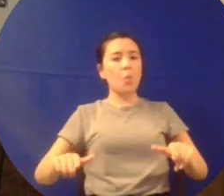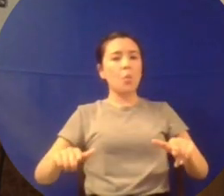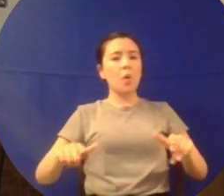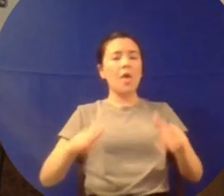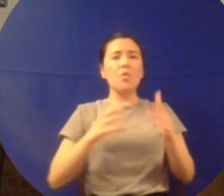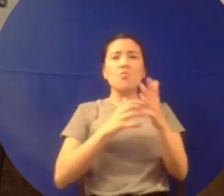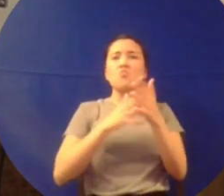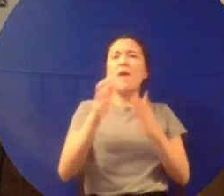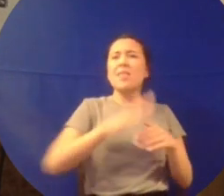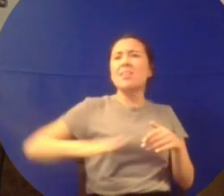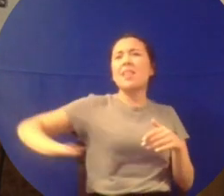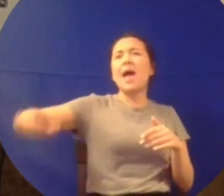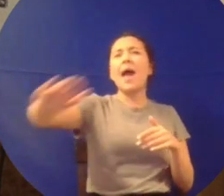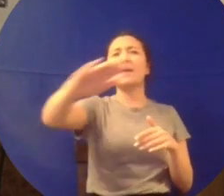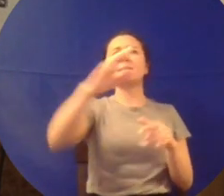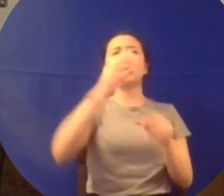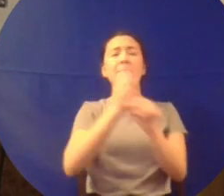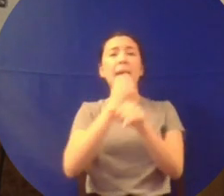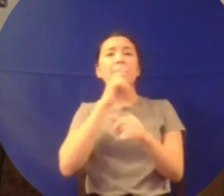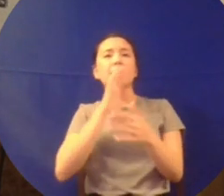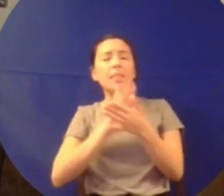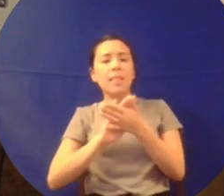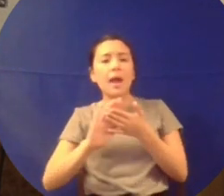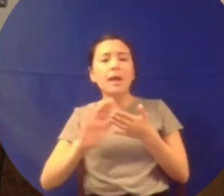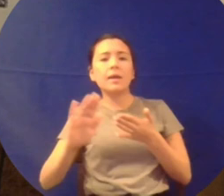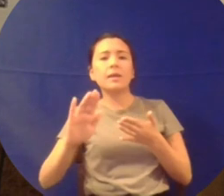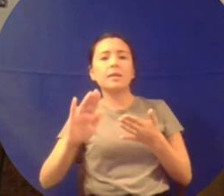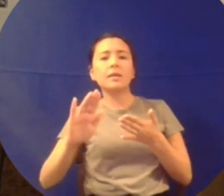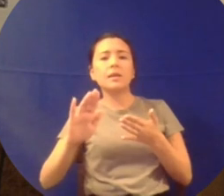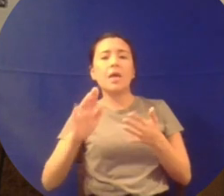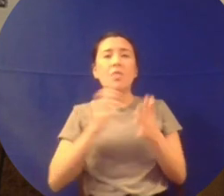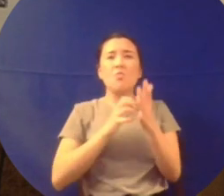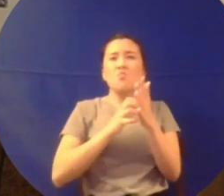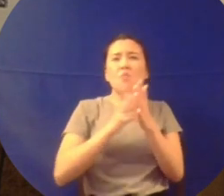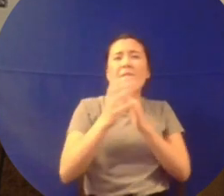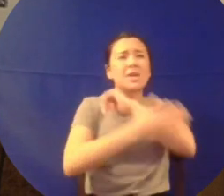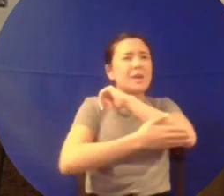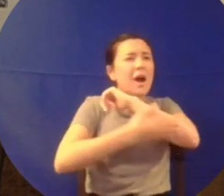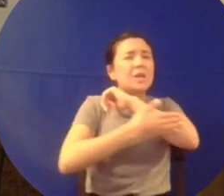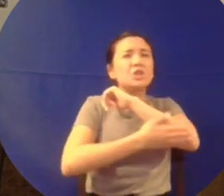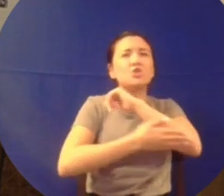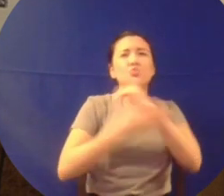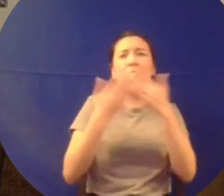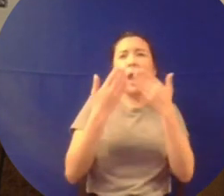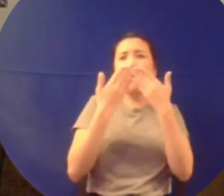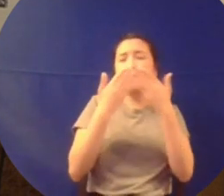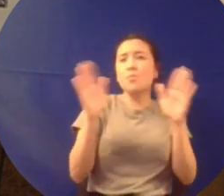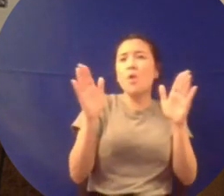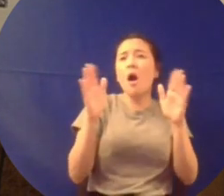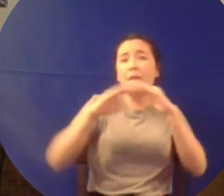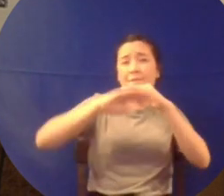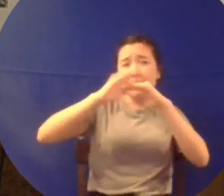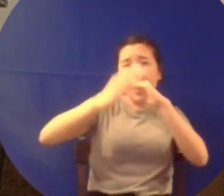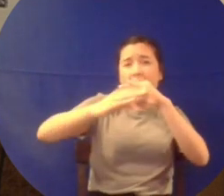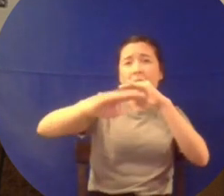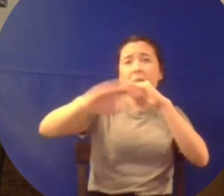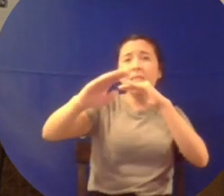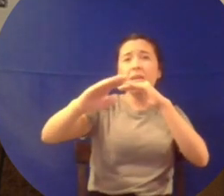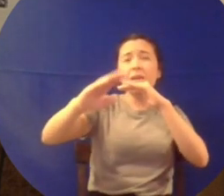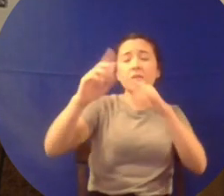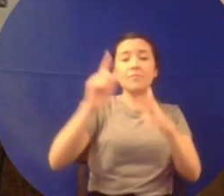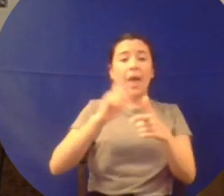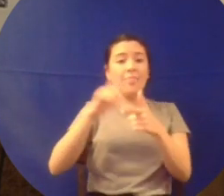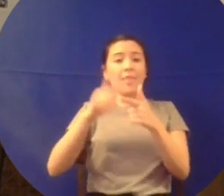land shall be made plain. The rough country a broad valley. Then the glory of the